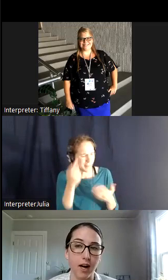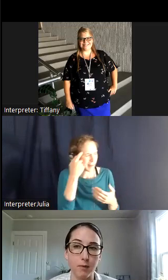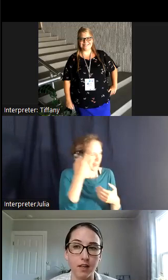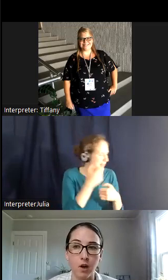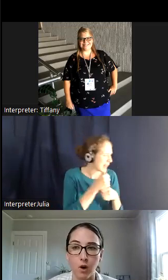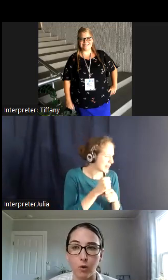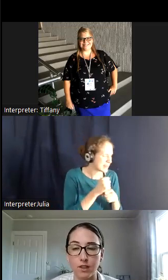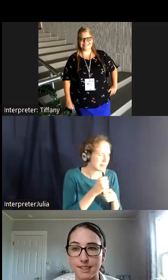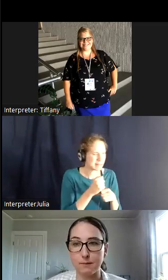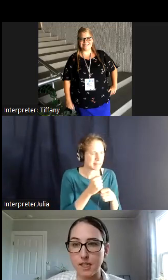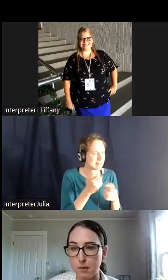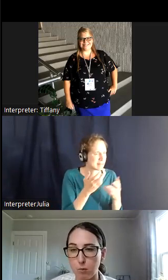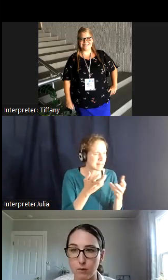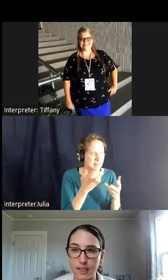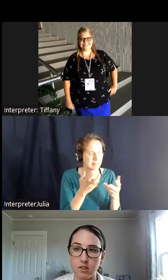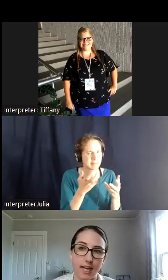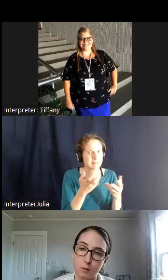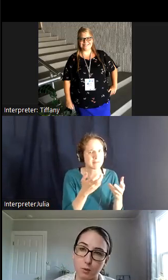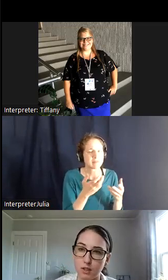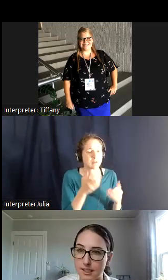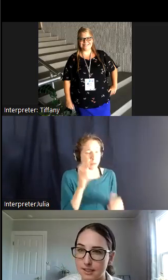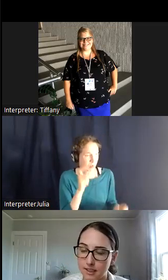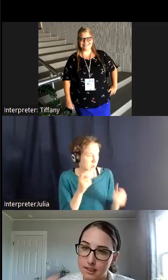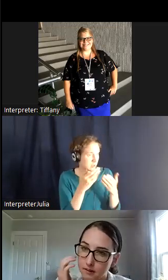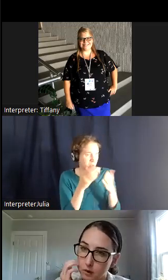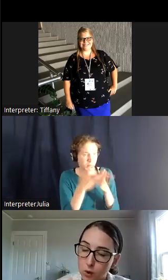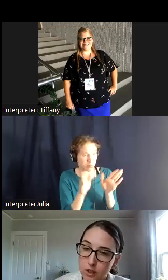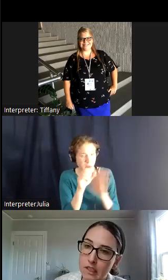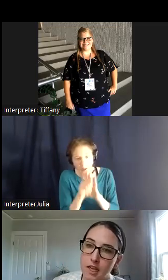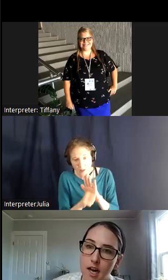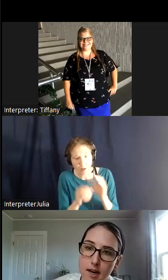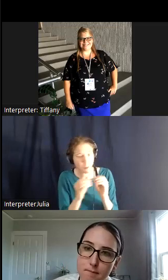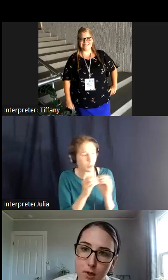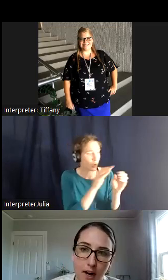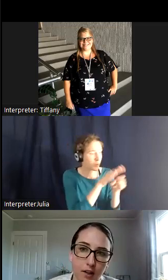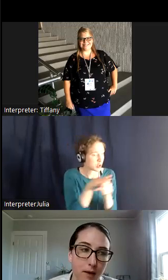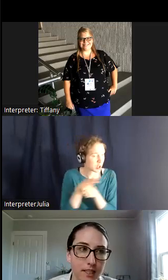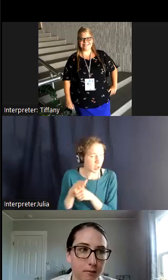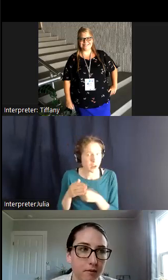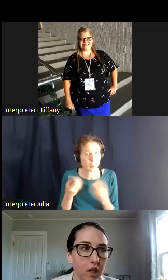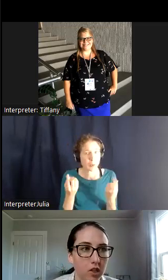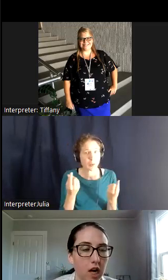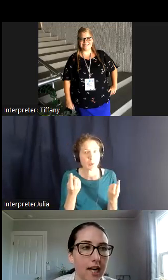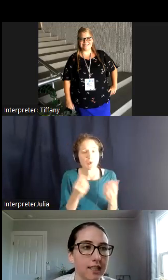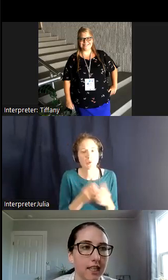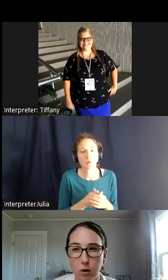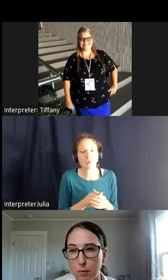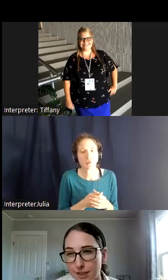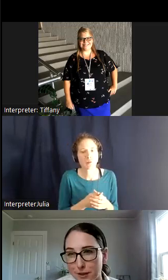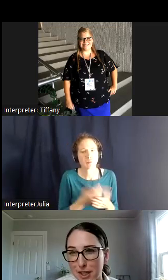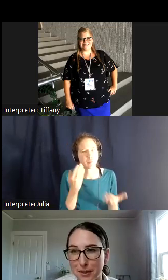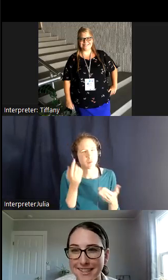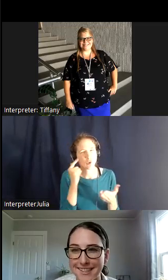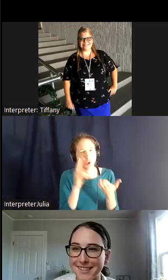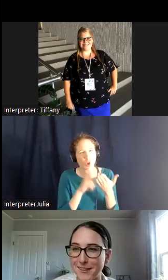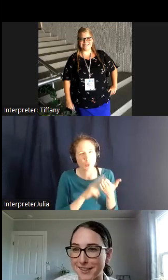statewide requirement, or does this need to be more regionalized, which wouldn't necessarily live in rule, but rather maybe some of the contracts, and how our